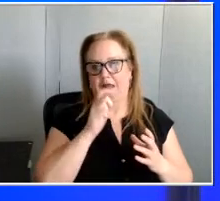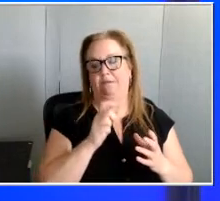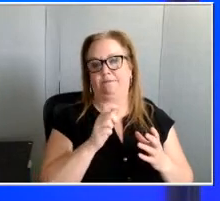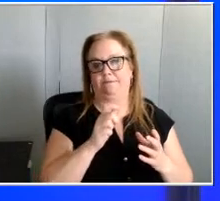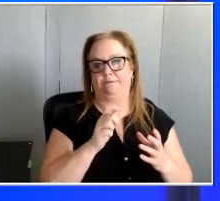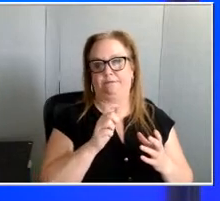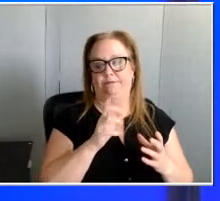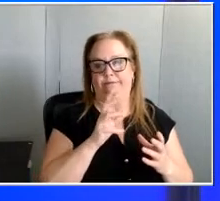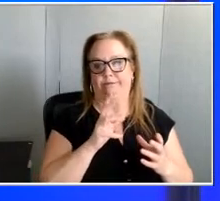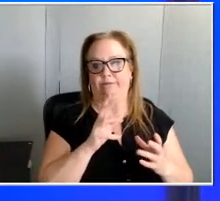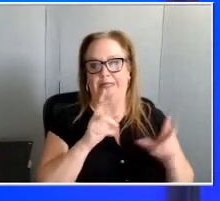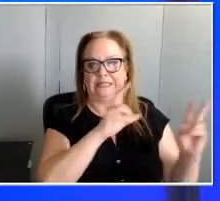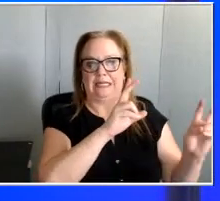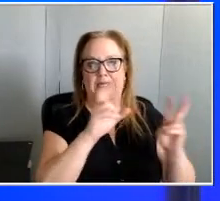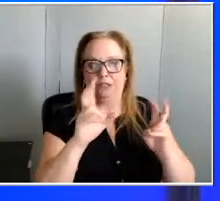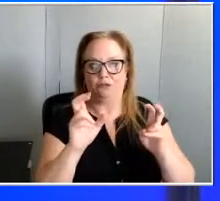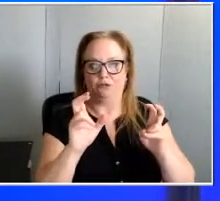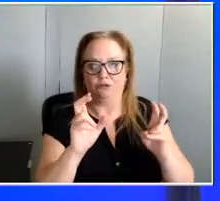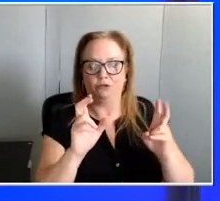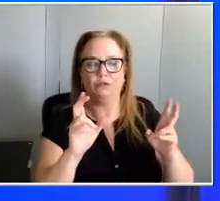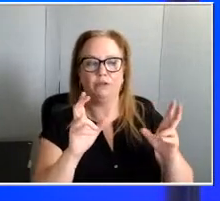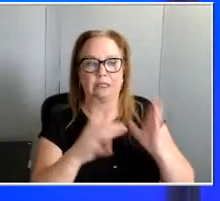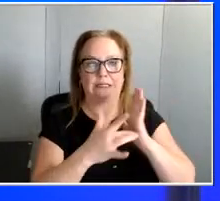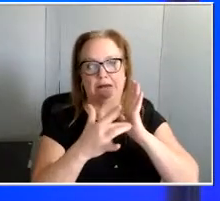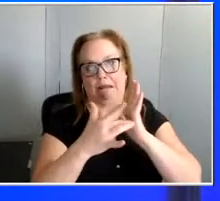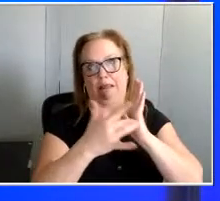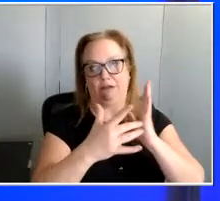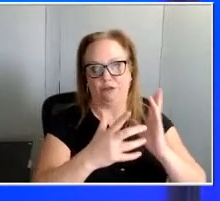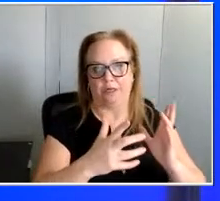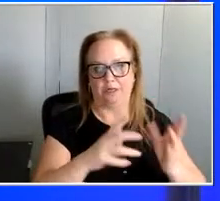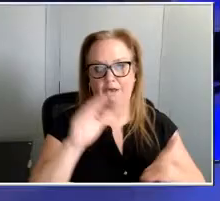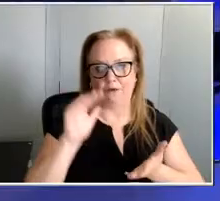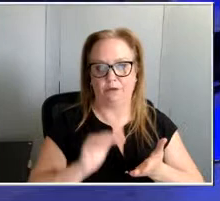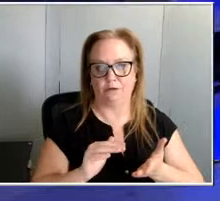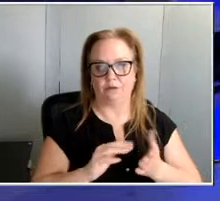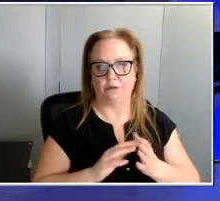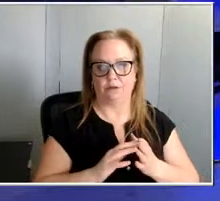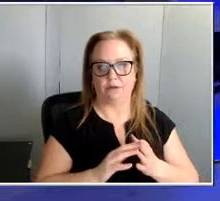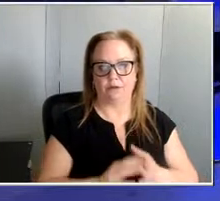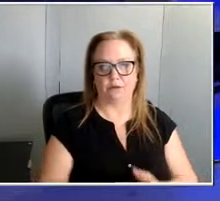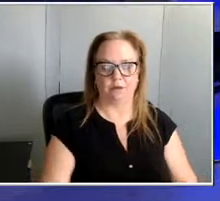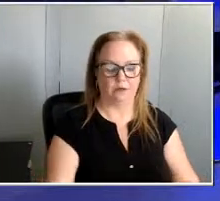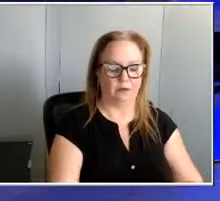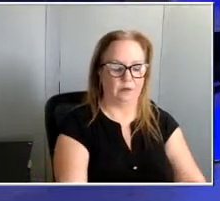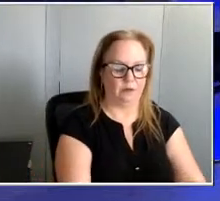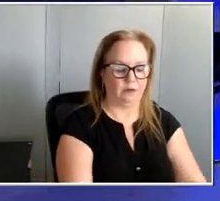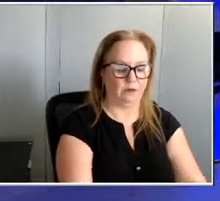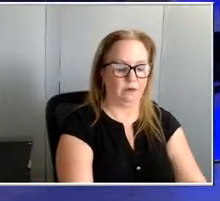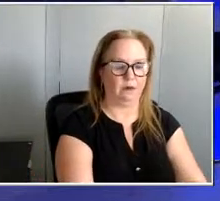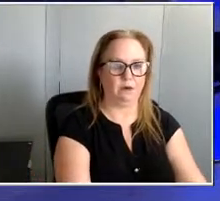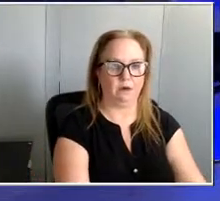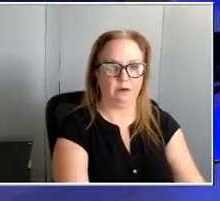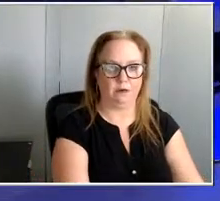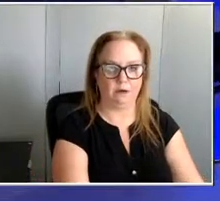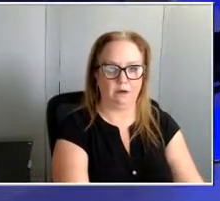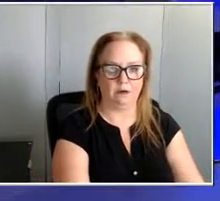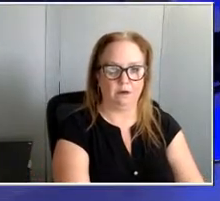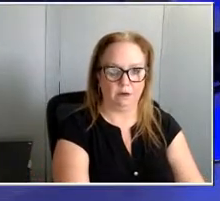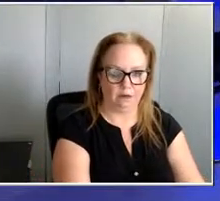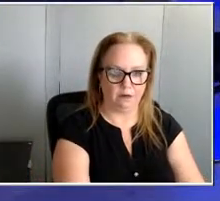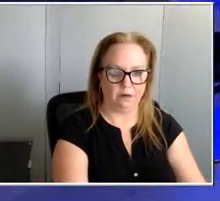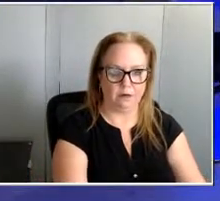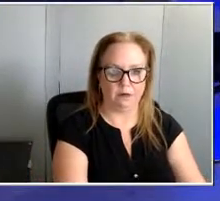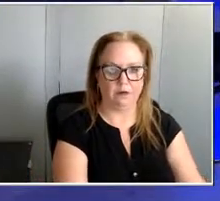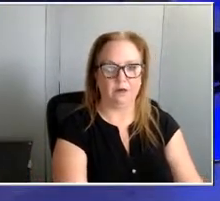that's also an issue that technology can help reduce. I think technology is going to be huge both in urban and rural settings, and I look forward to its